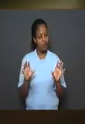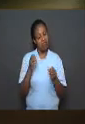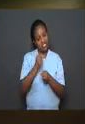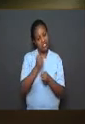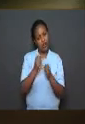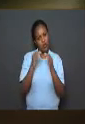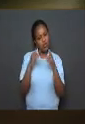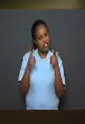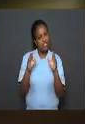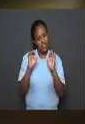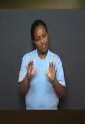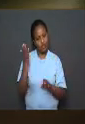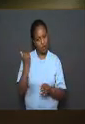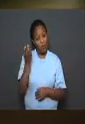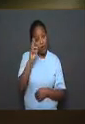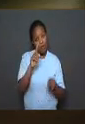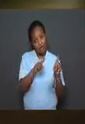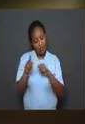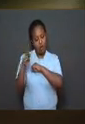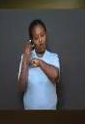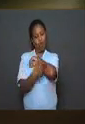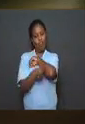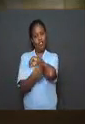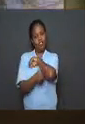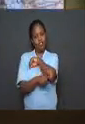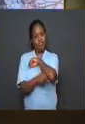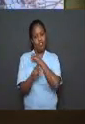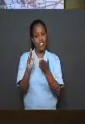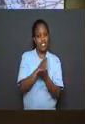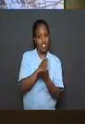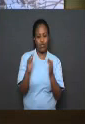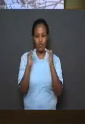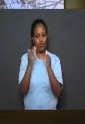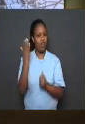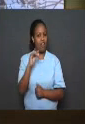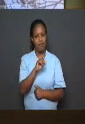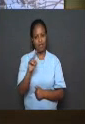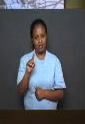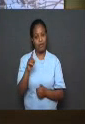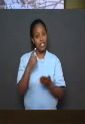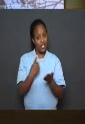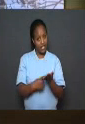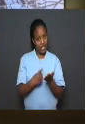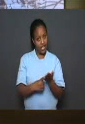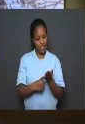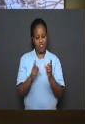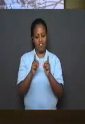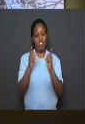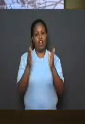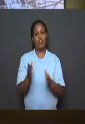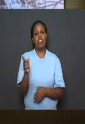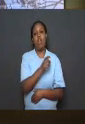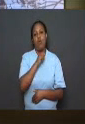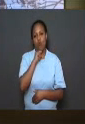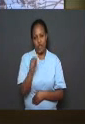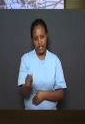employment or political participation. These acts of injustice